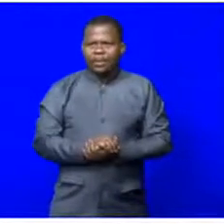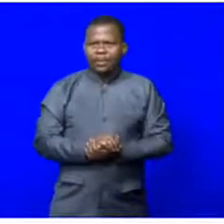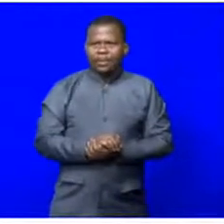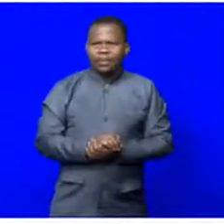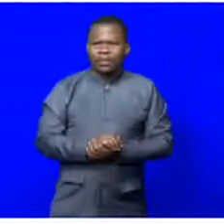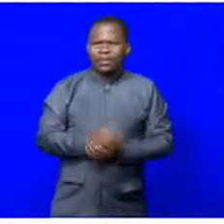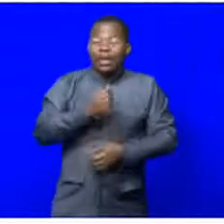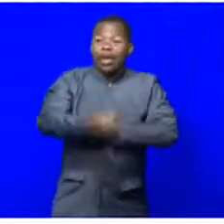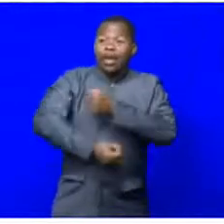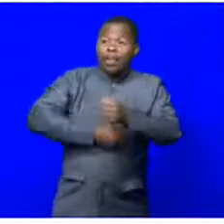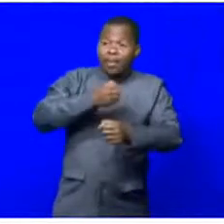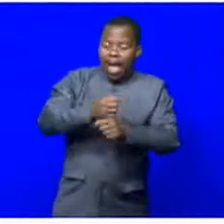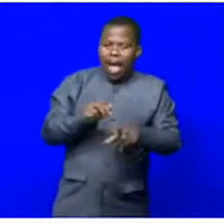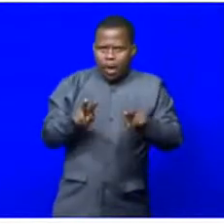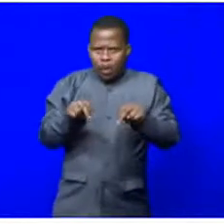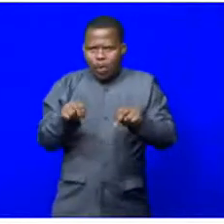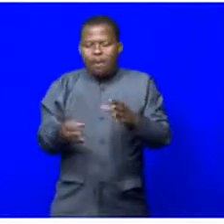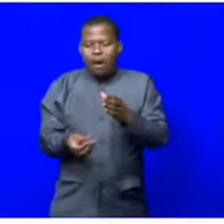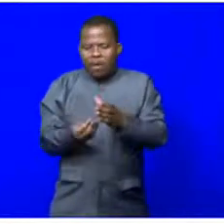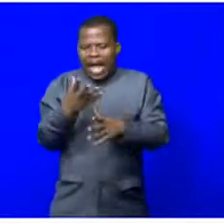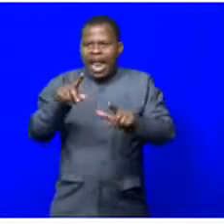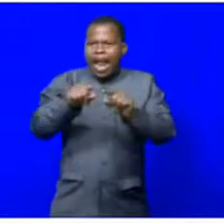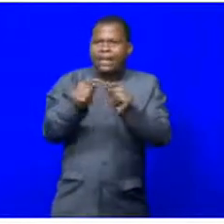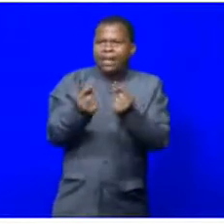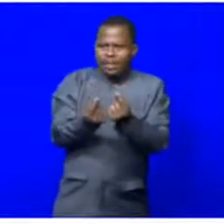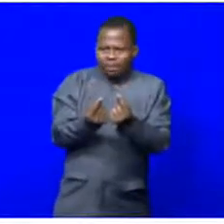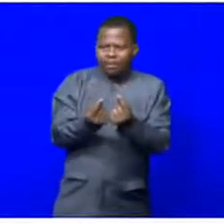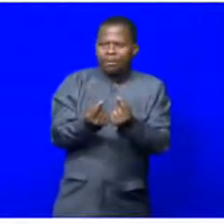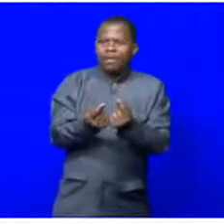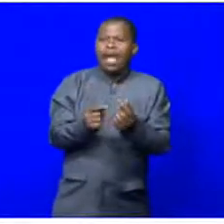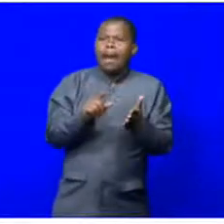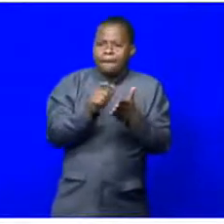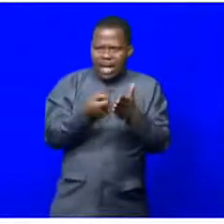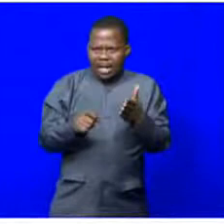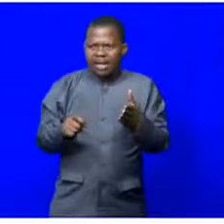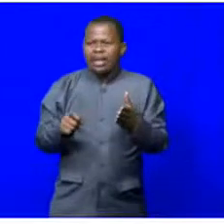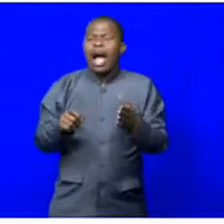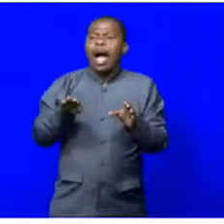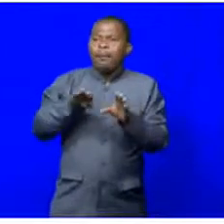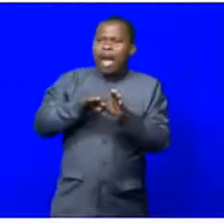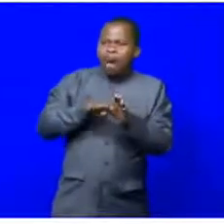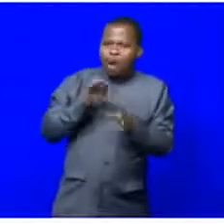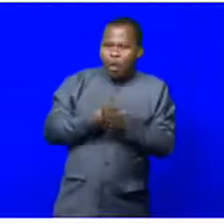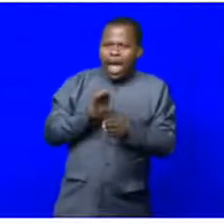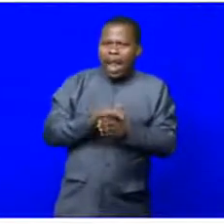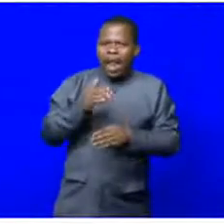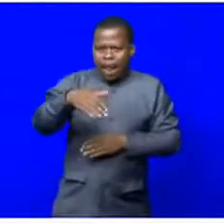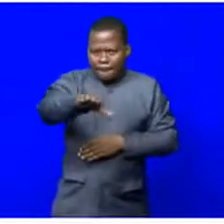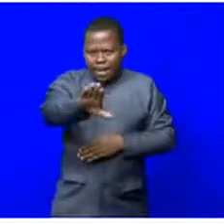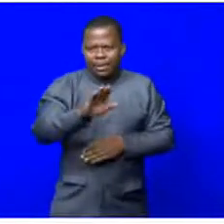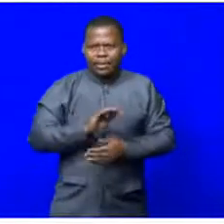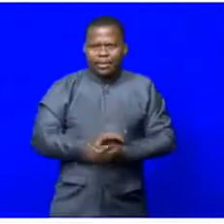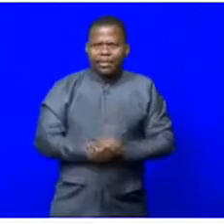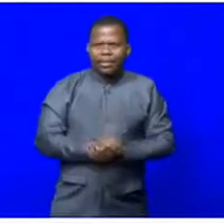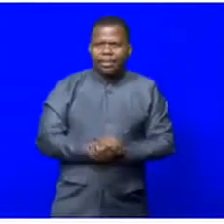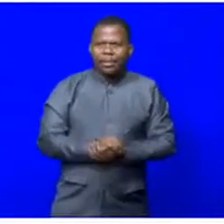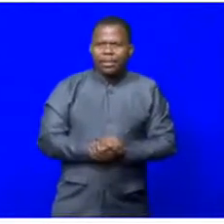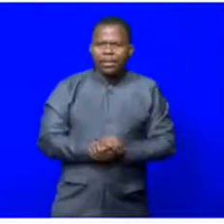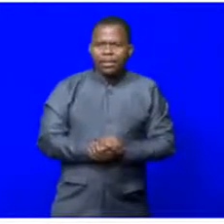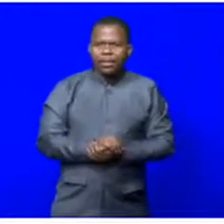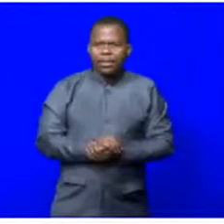nasitocala lo mnyaka lomusha ukuthi ama teams akabe fully affiliated ukuthi babe ma-members